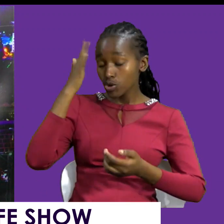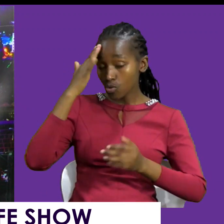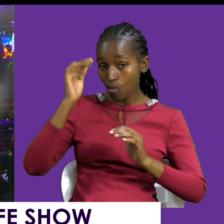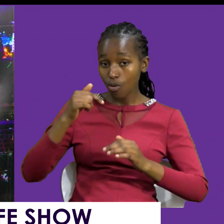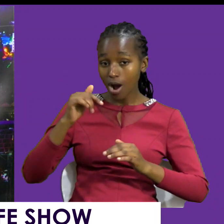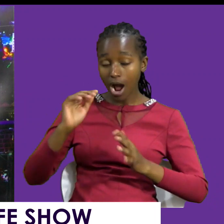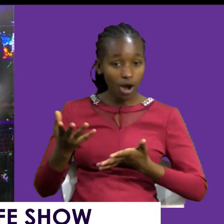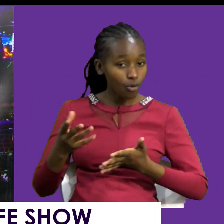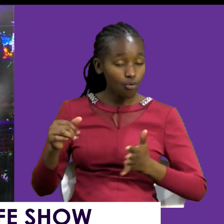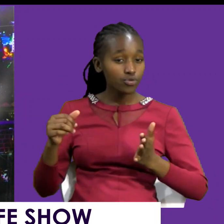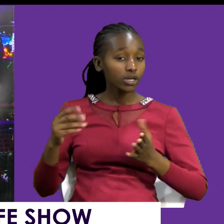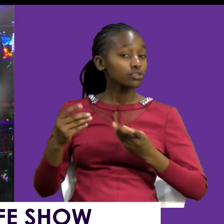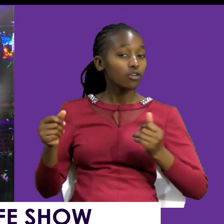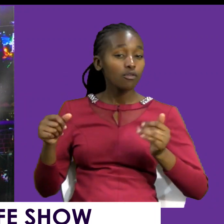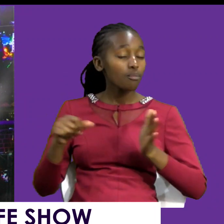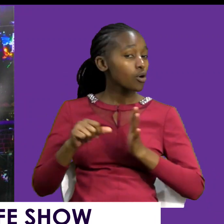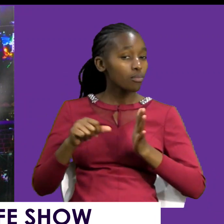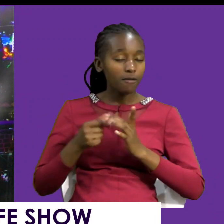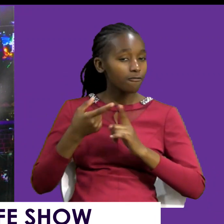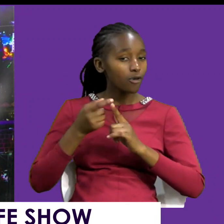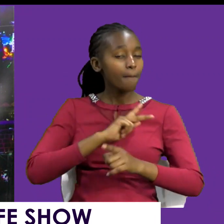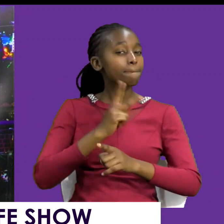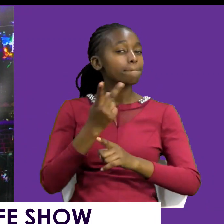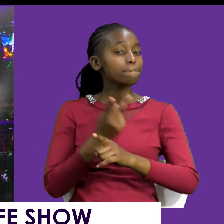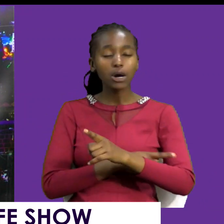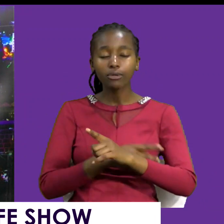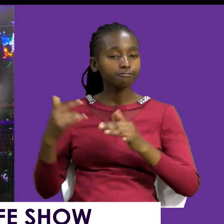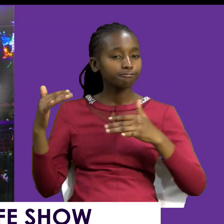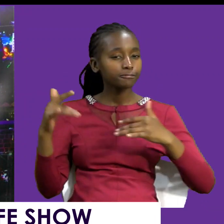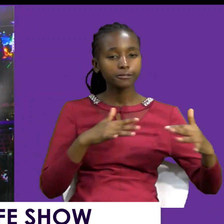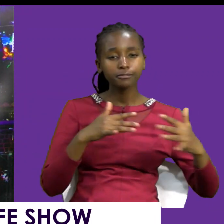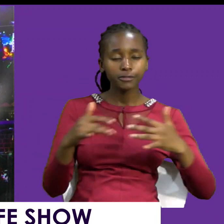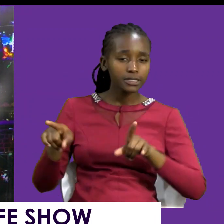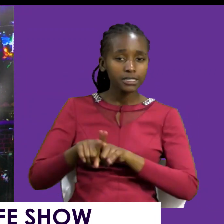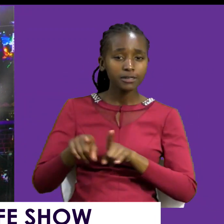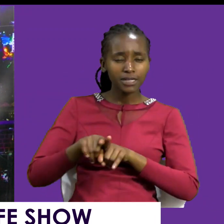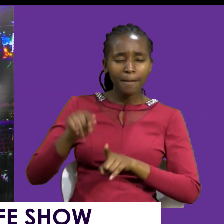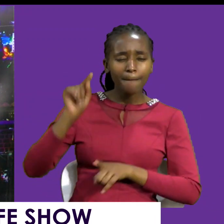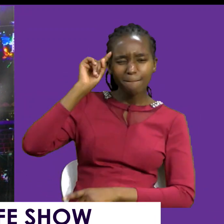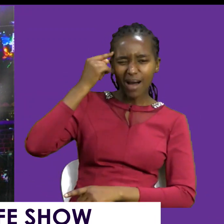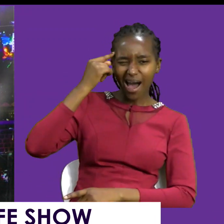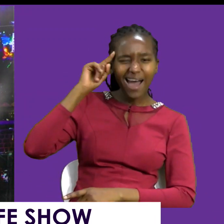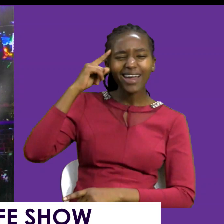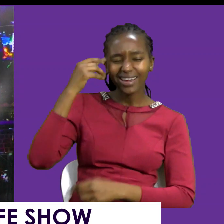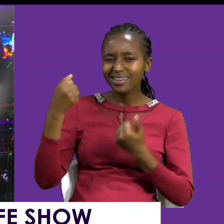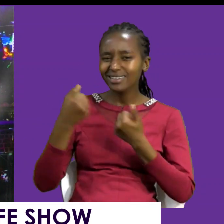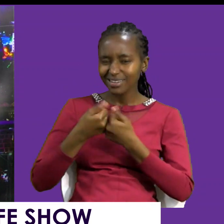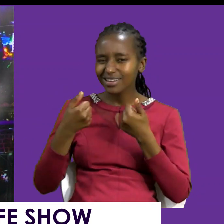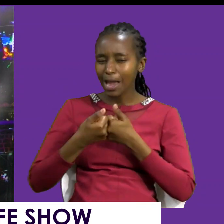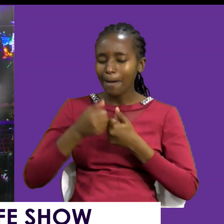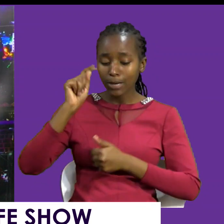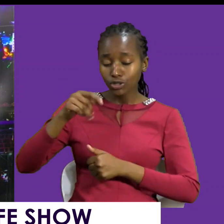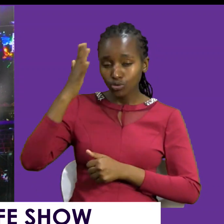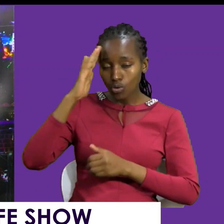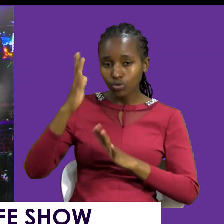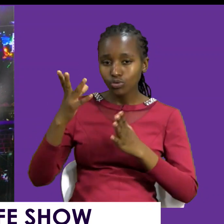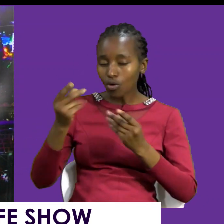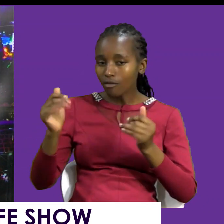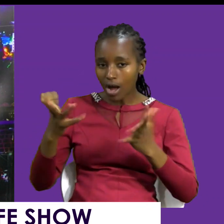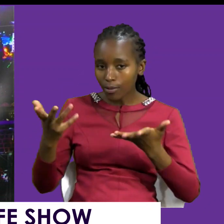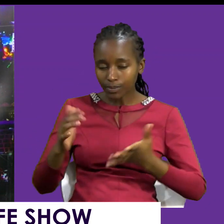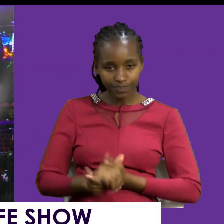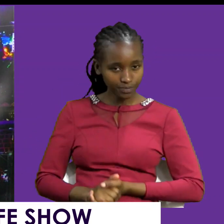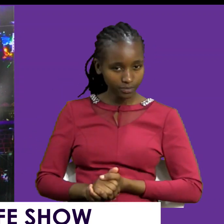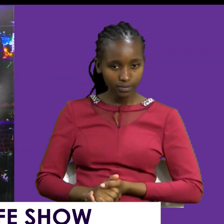with power struggles. You should learn how to deal with psychological games, because more often than not, they come